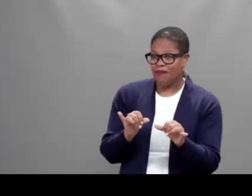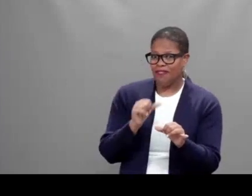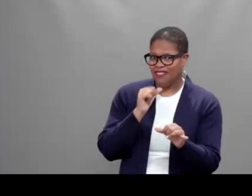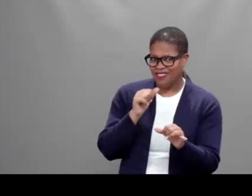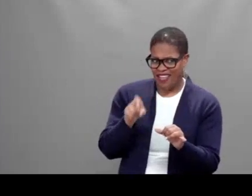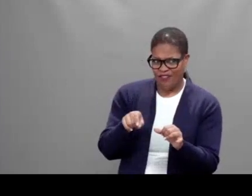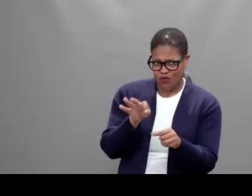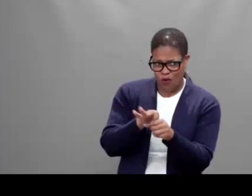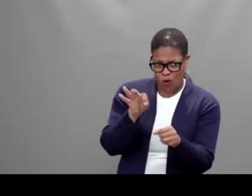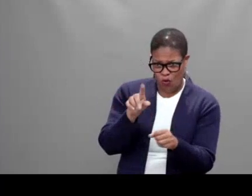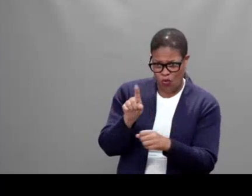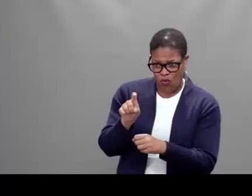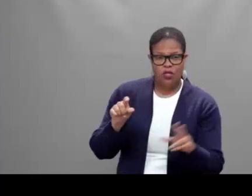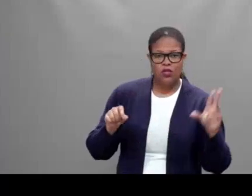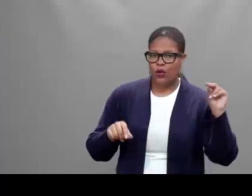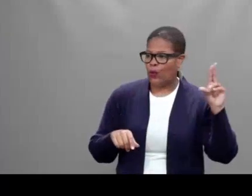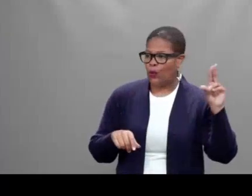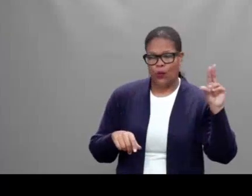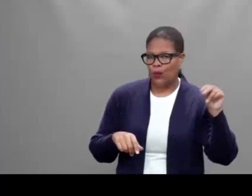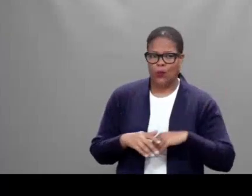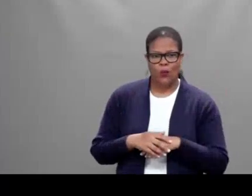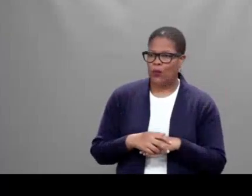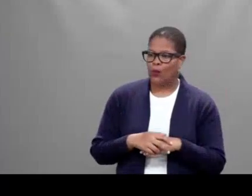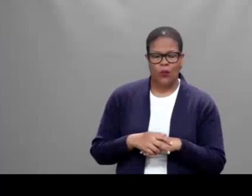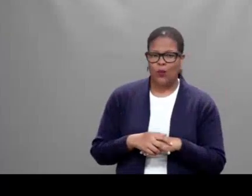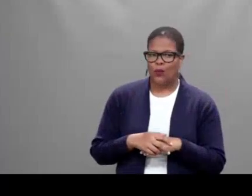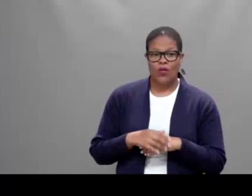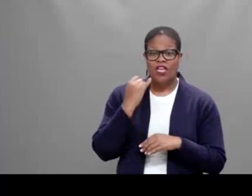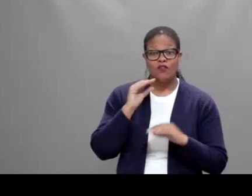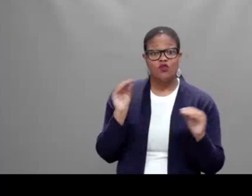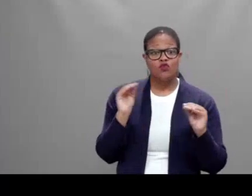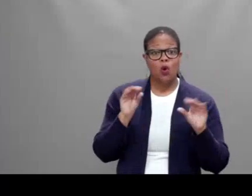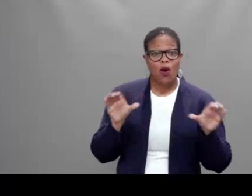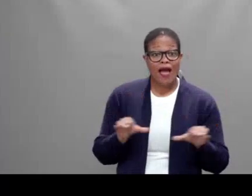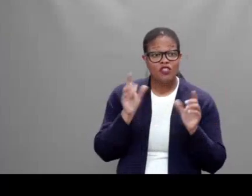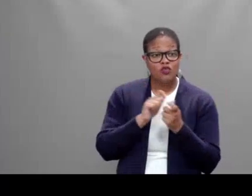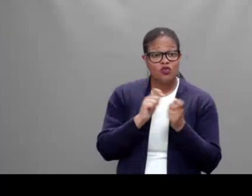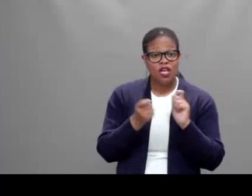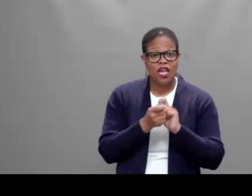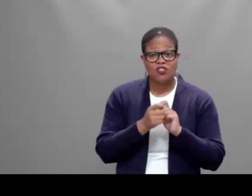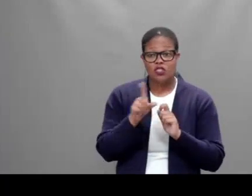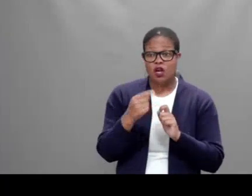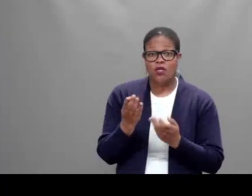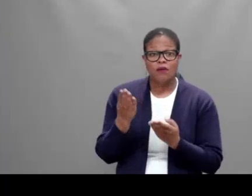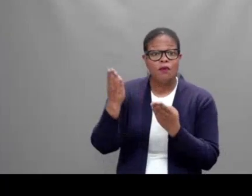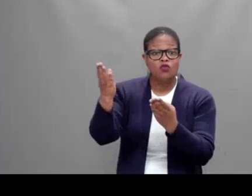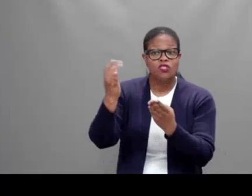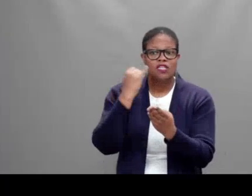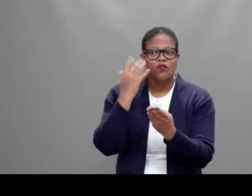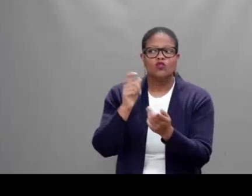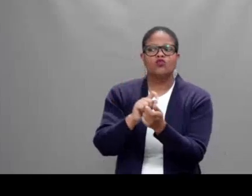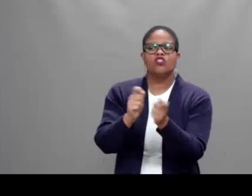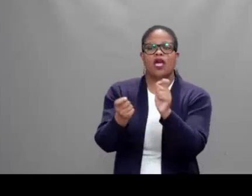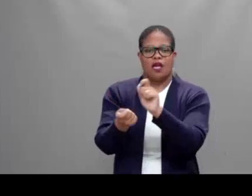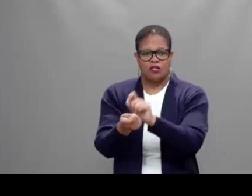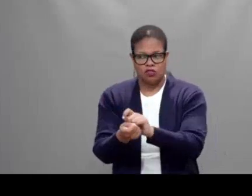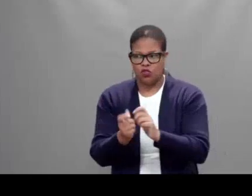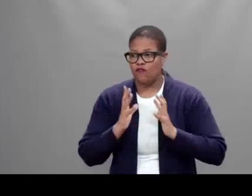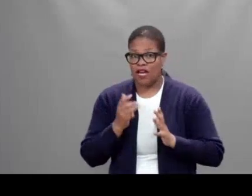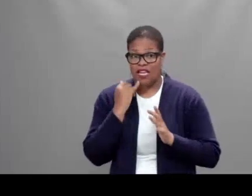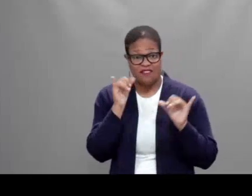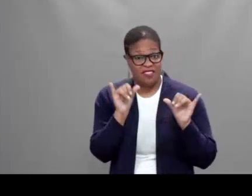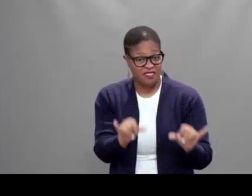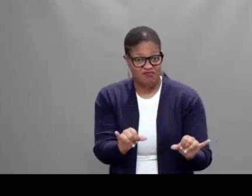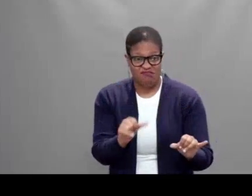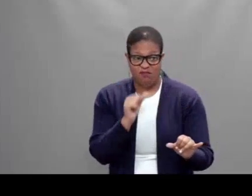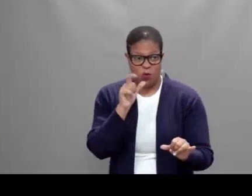vote. No, Keep sir. it safe. So if no action to change, the only motion you would need is if you wanted to change something. So Okay. you're fine. If you want to